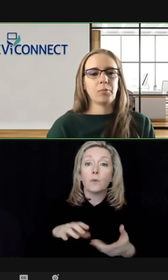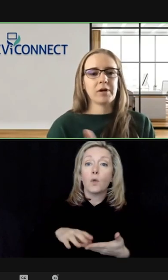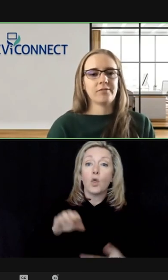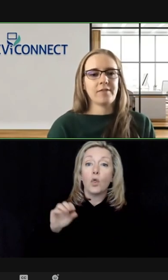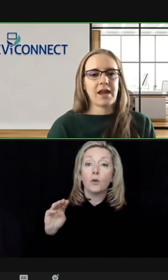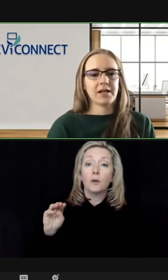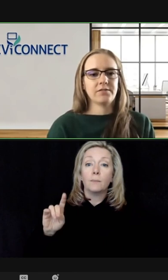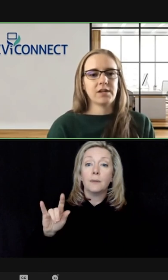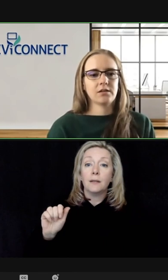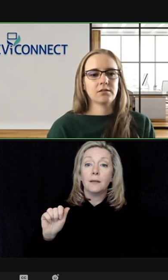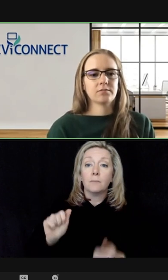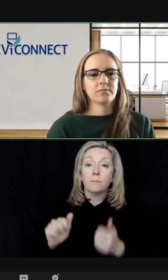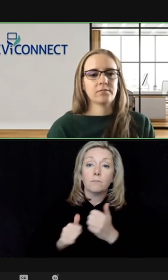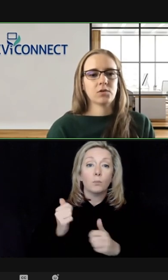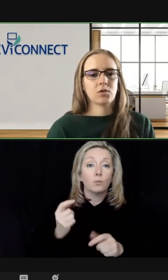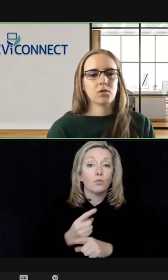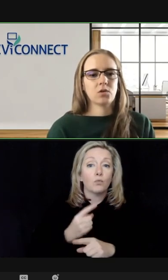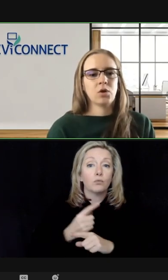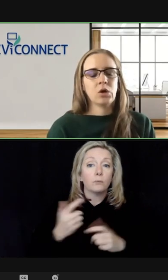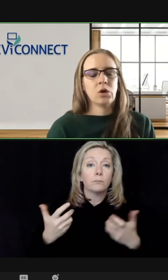is most appropriate for that activity?